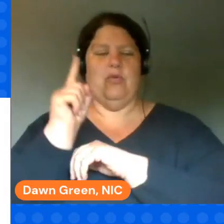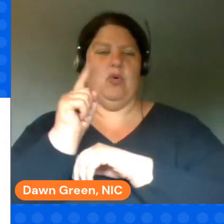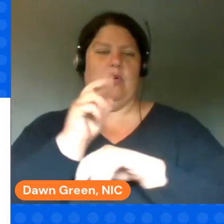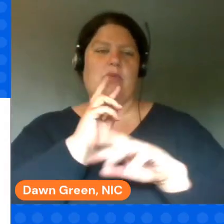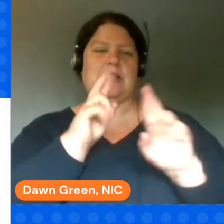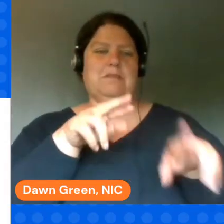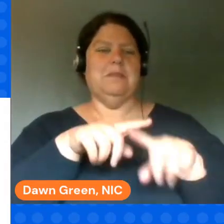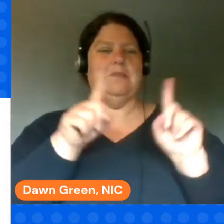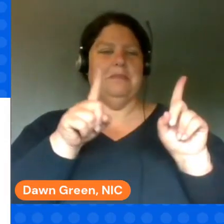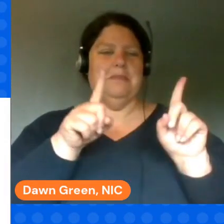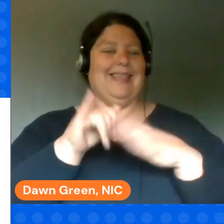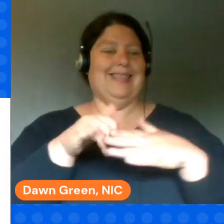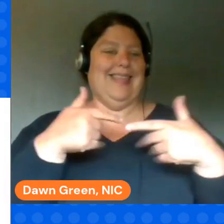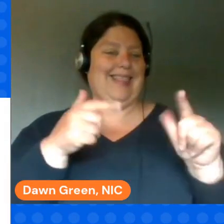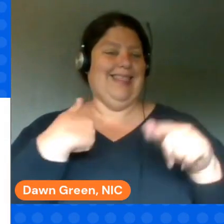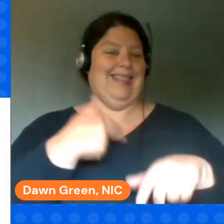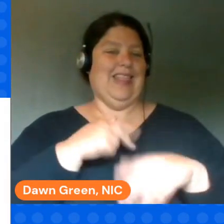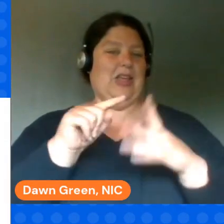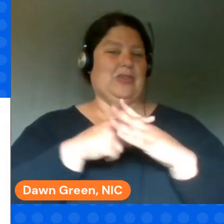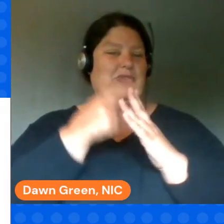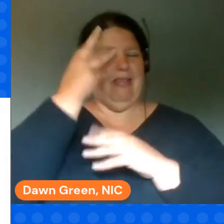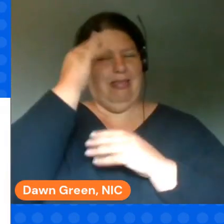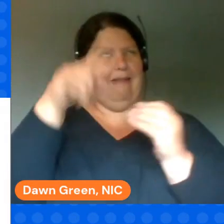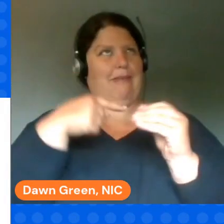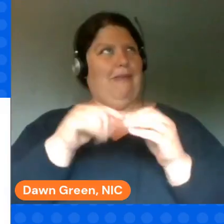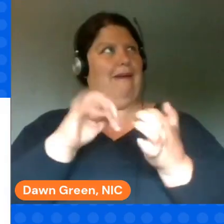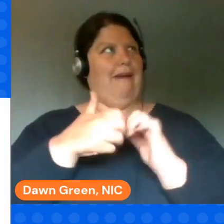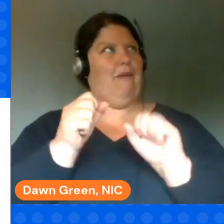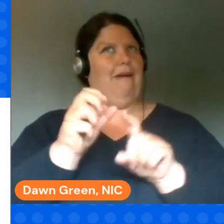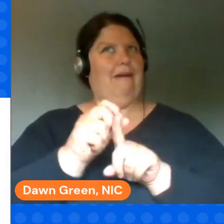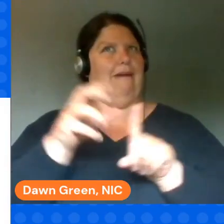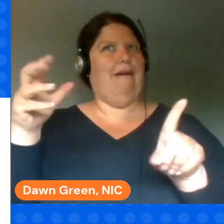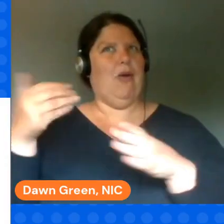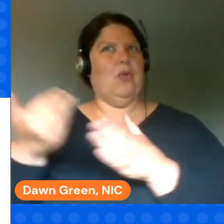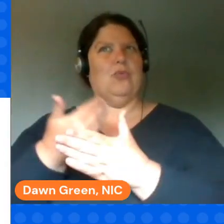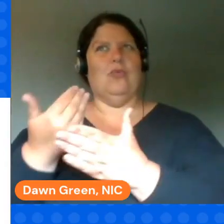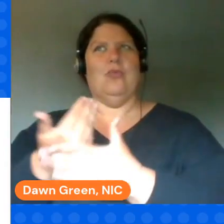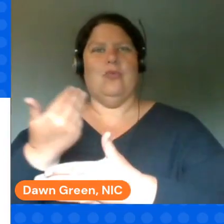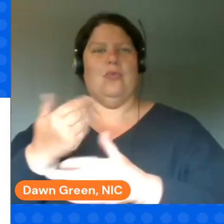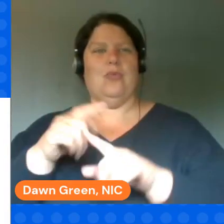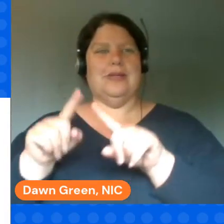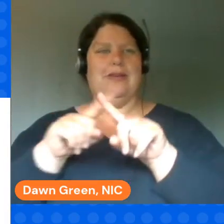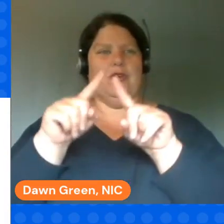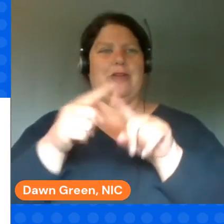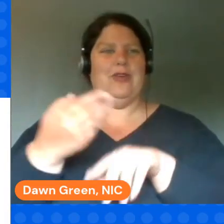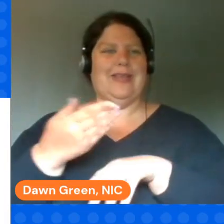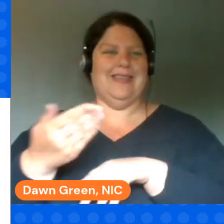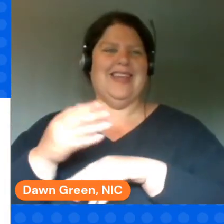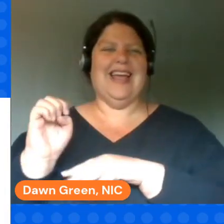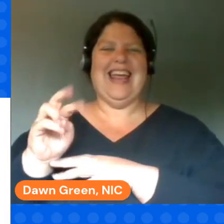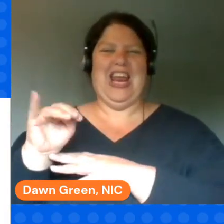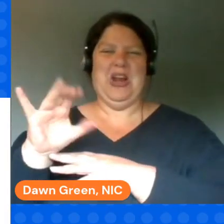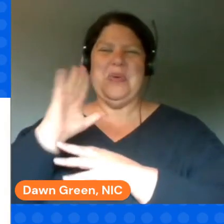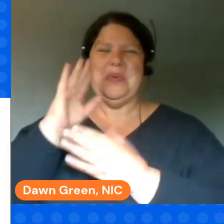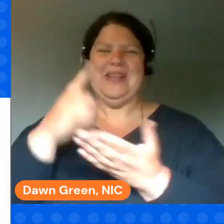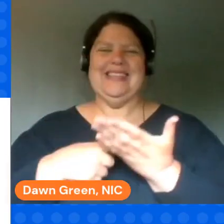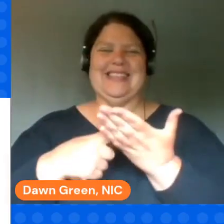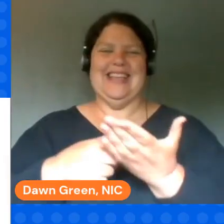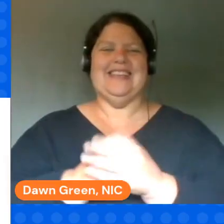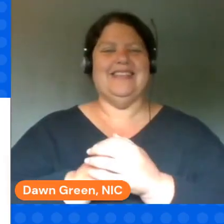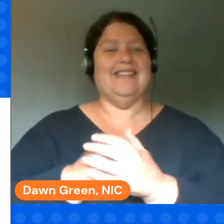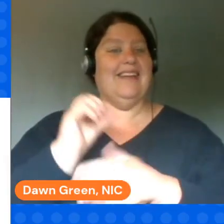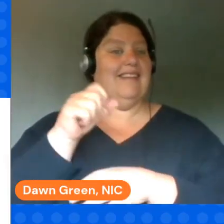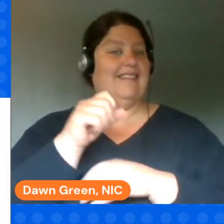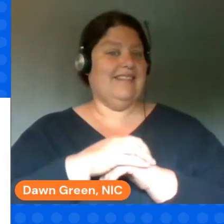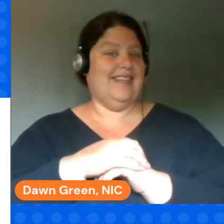us start to think about how we might expand OctoStudio to new platforms, which Eric's going to talk a little bit about. Yeah, so I